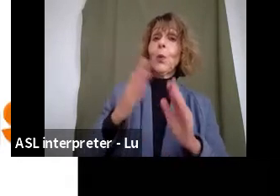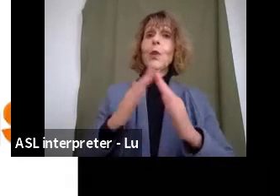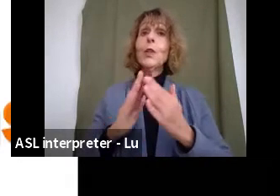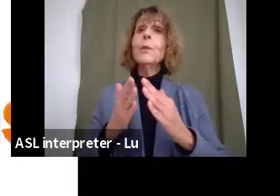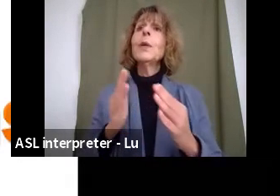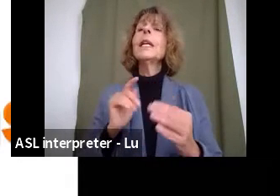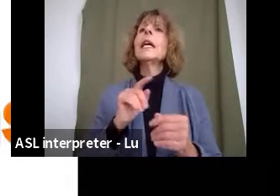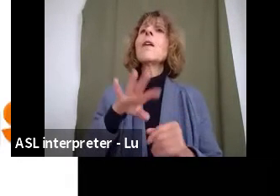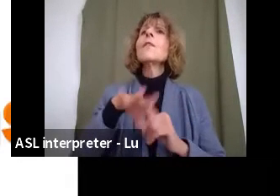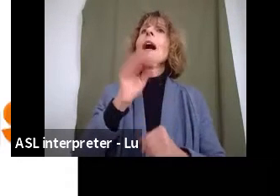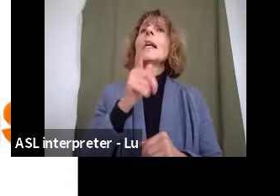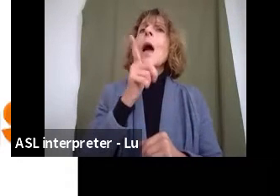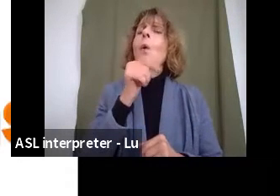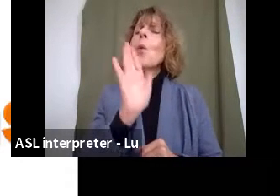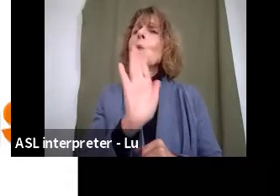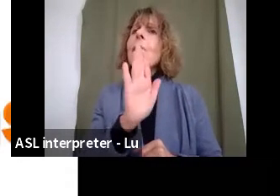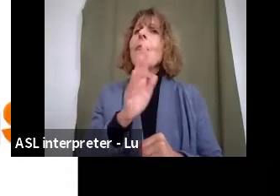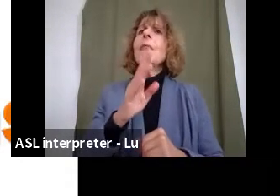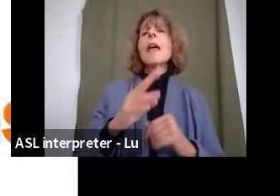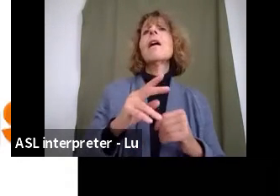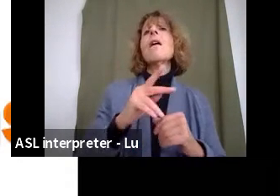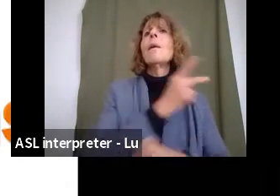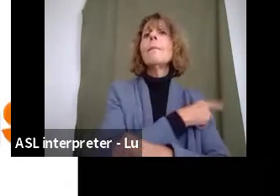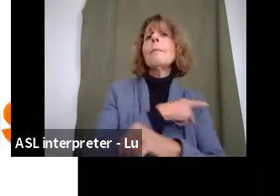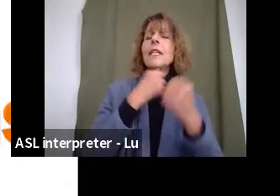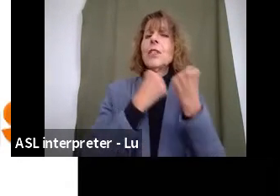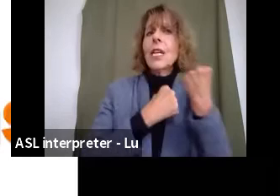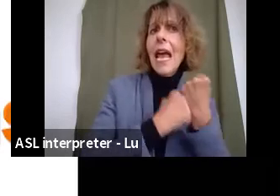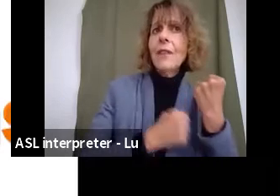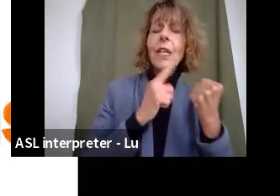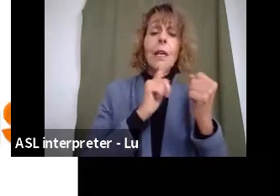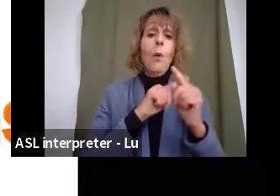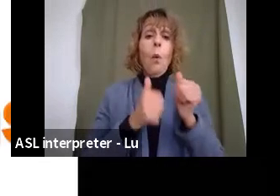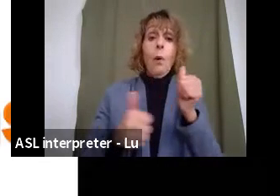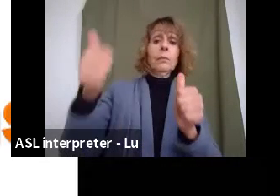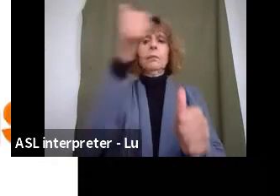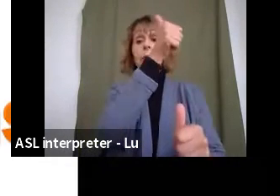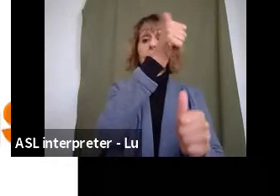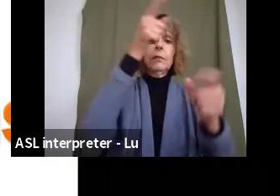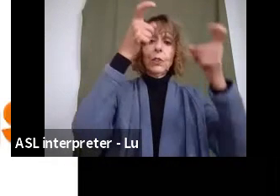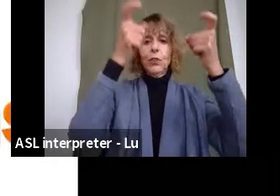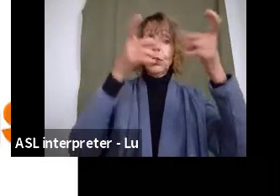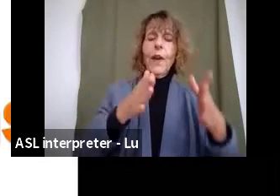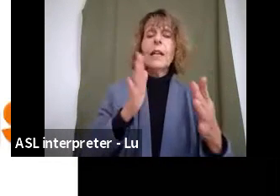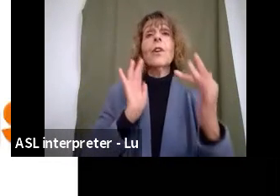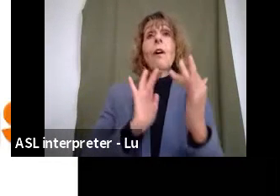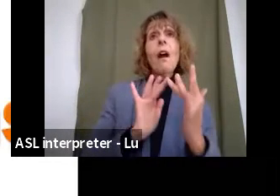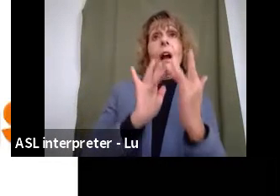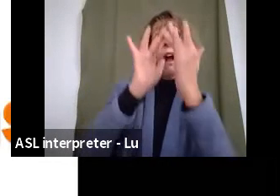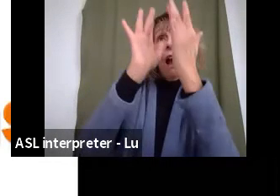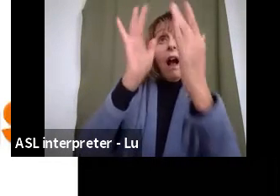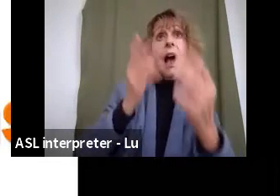advocate is, or go right to the top and contact the head of it. But yeah, we need to make sure that people understand their obligation to